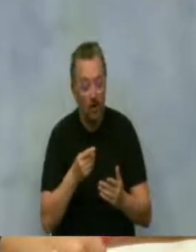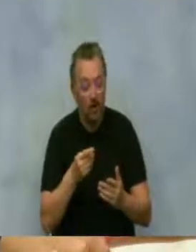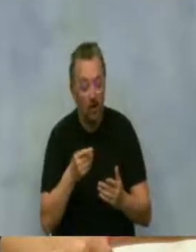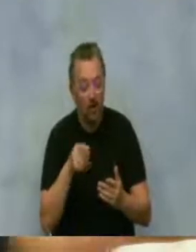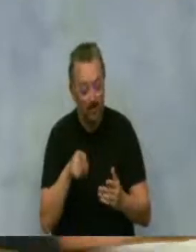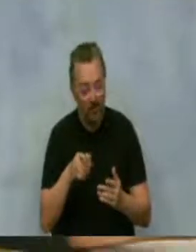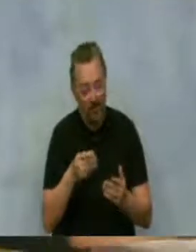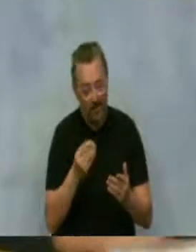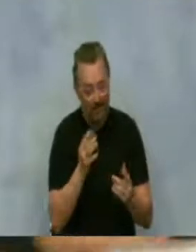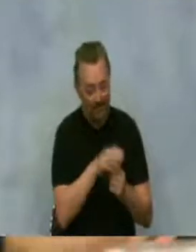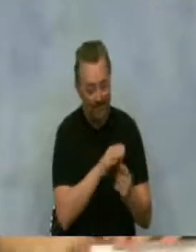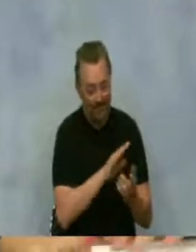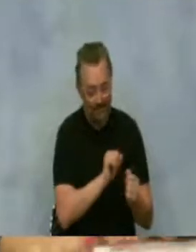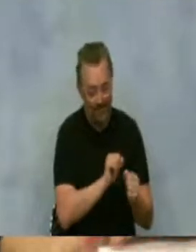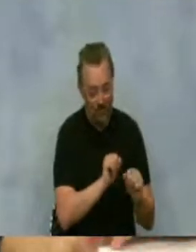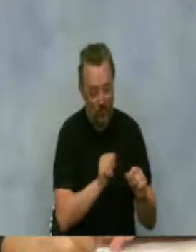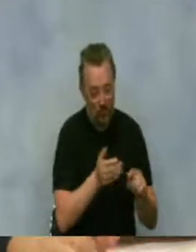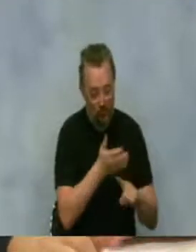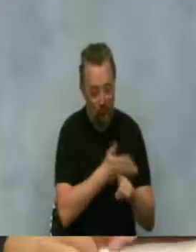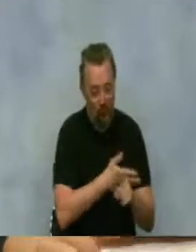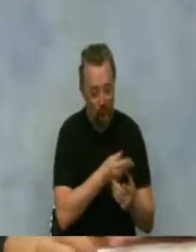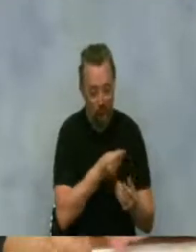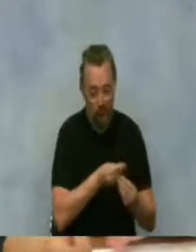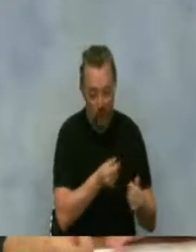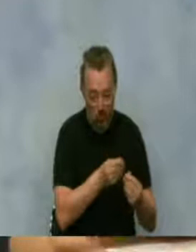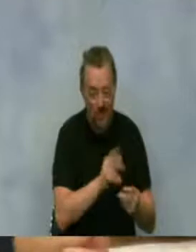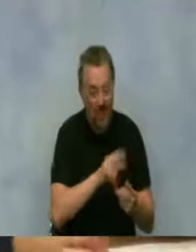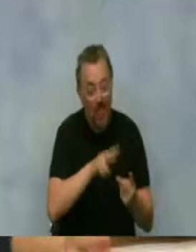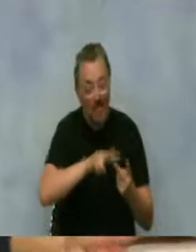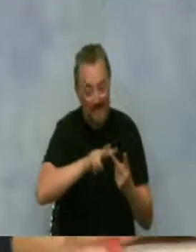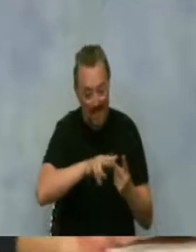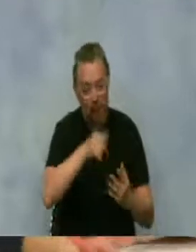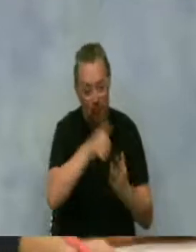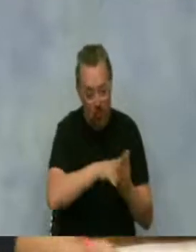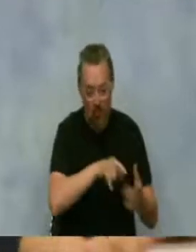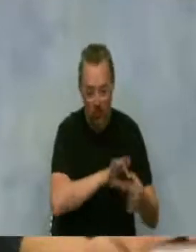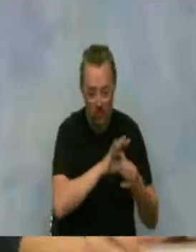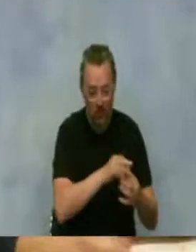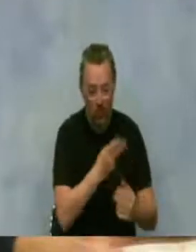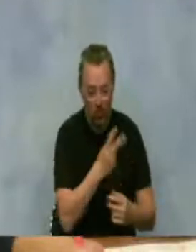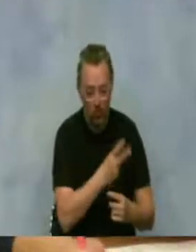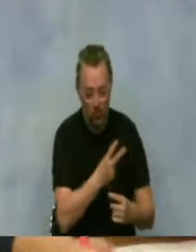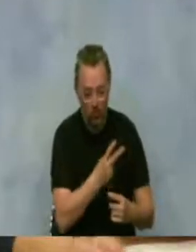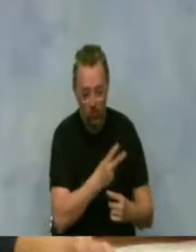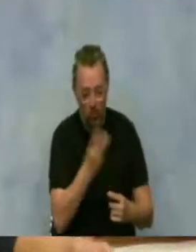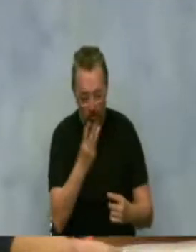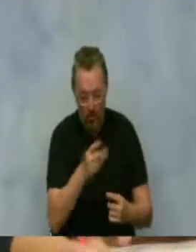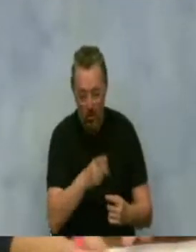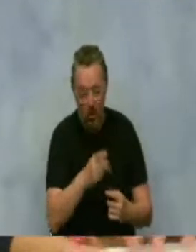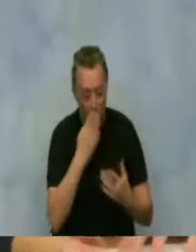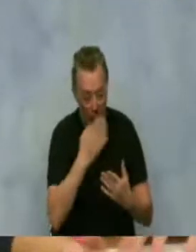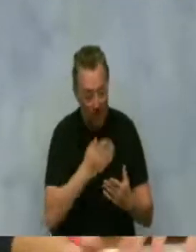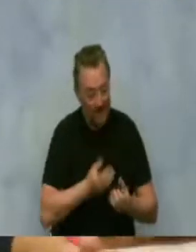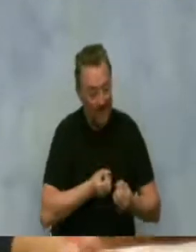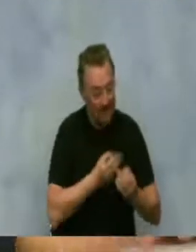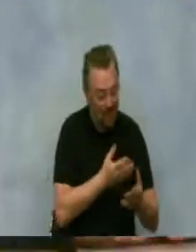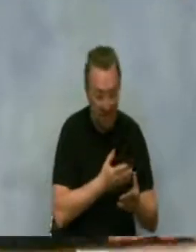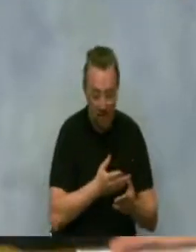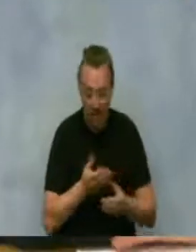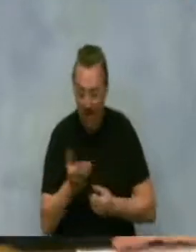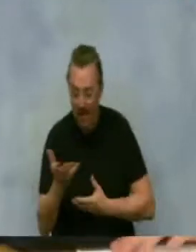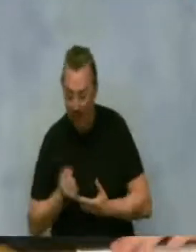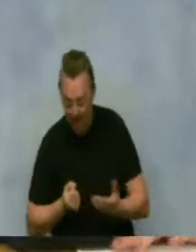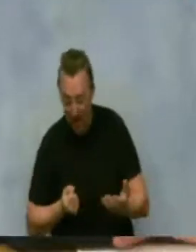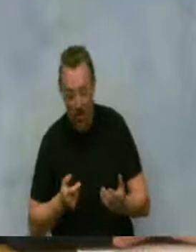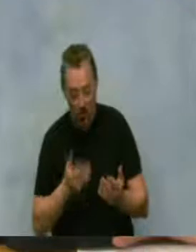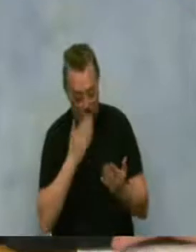the resource, and again it's the second report for 2022-23. It reflects the budget and spend position to the 12th of August, which is again our